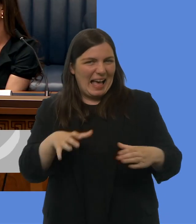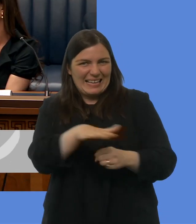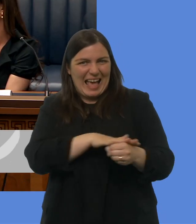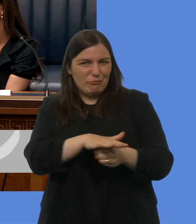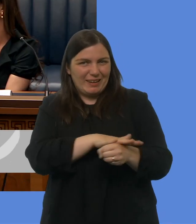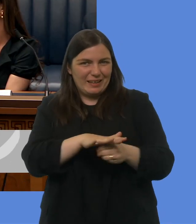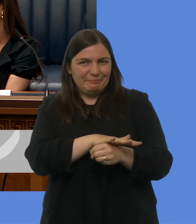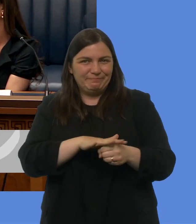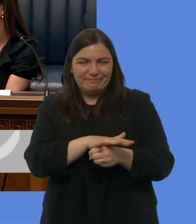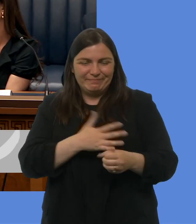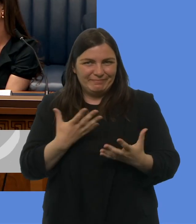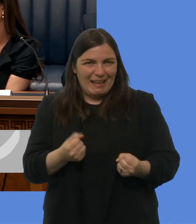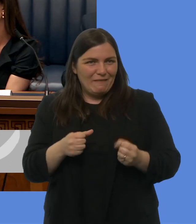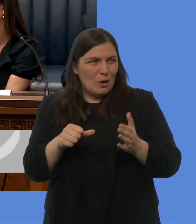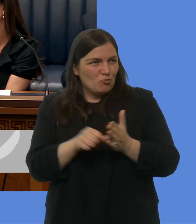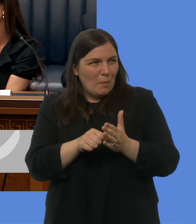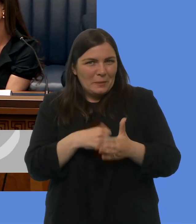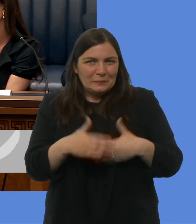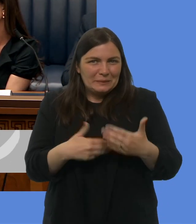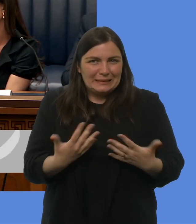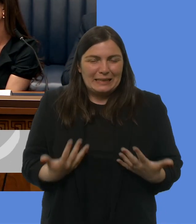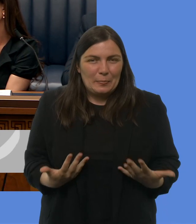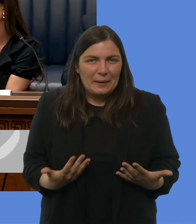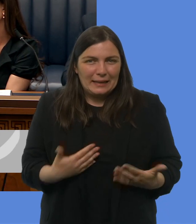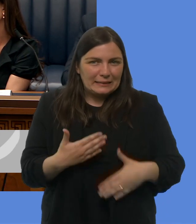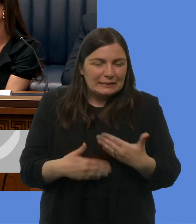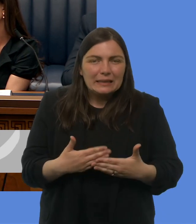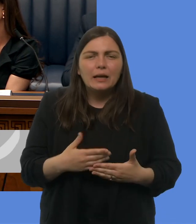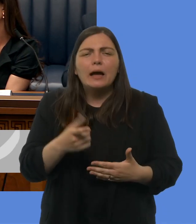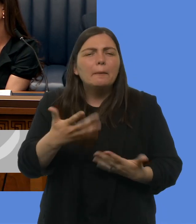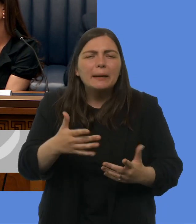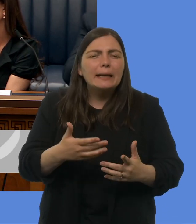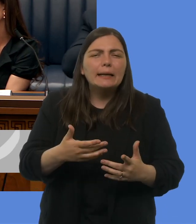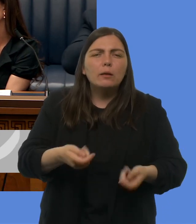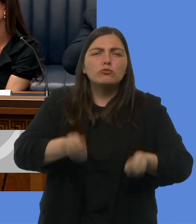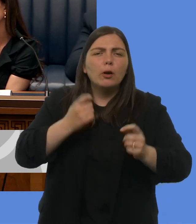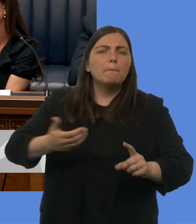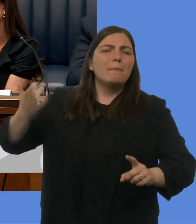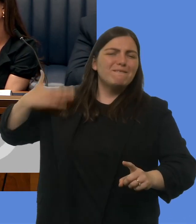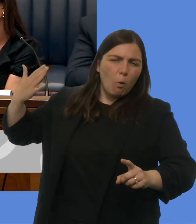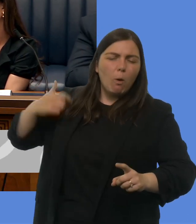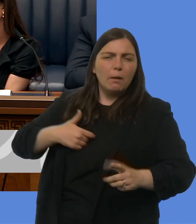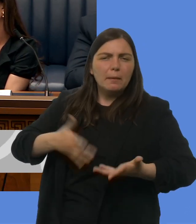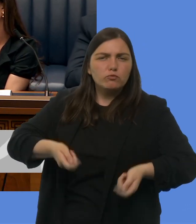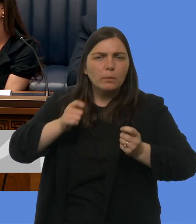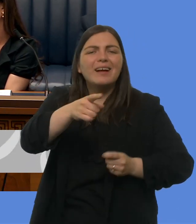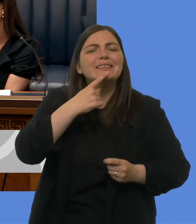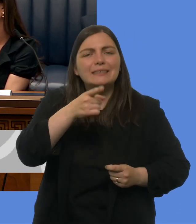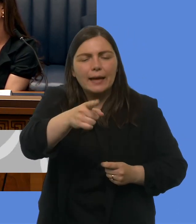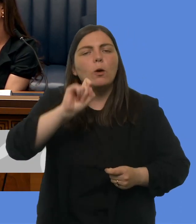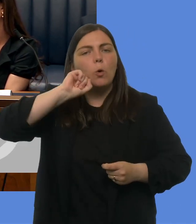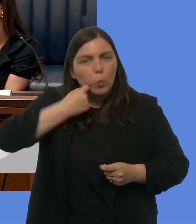odours emanating from commercial sites. On a previous occasion when I raised that with you, you had indicated that you were putting in place a review of